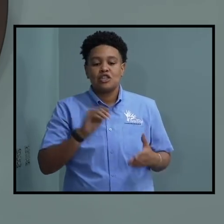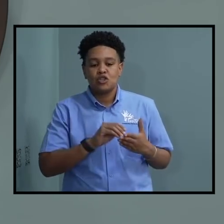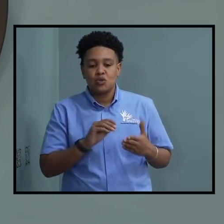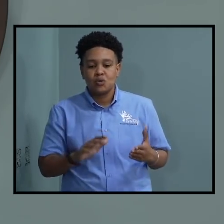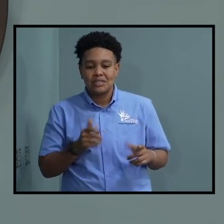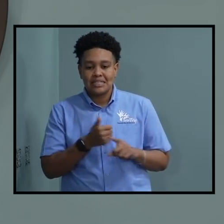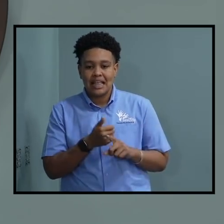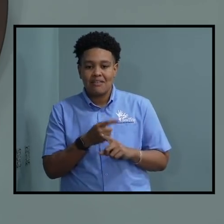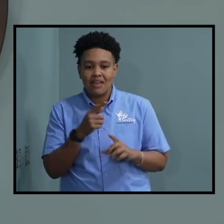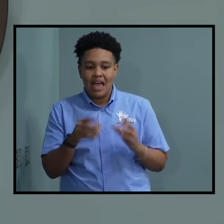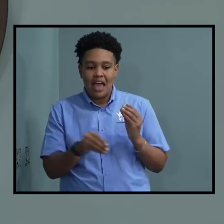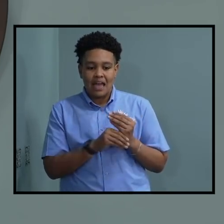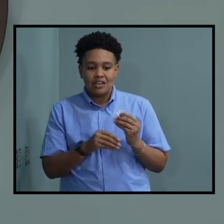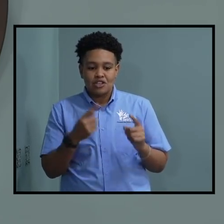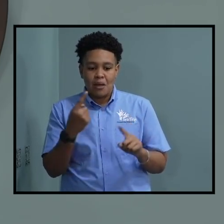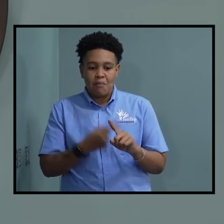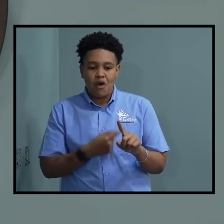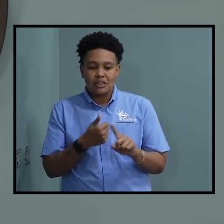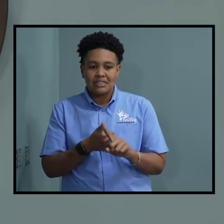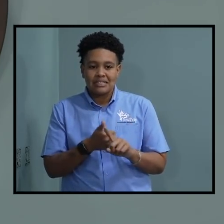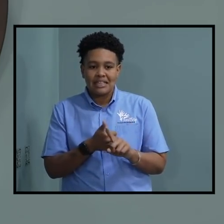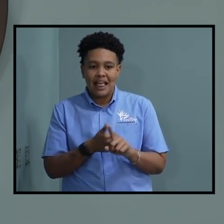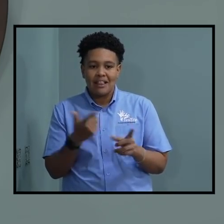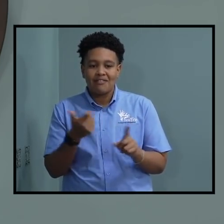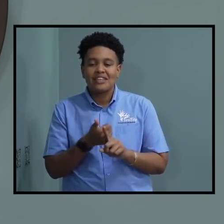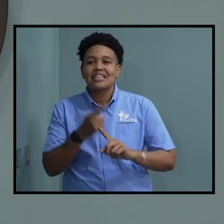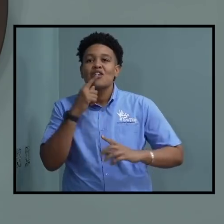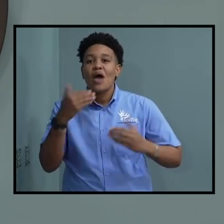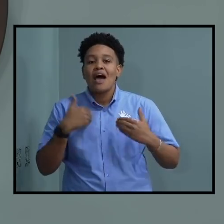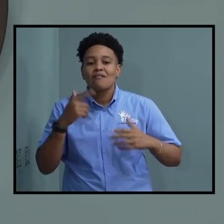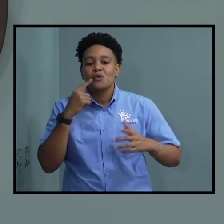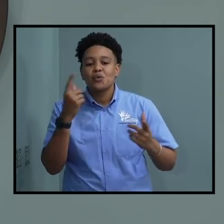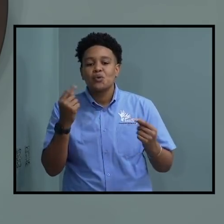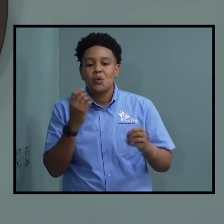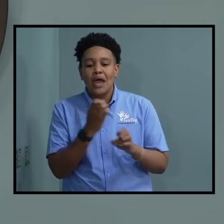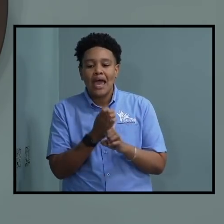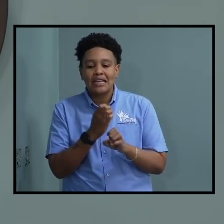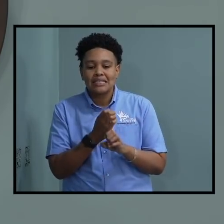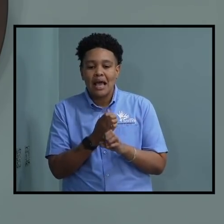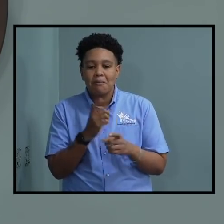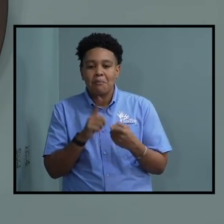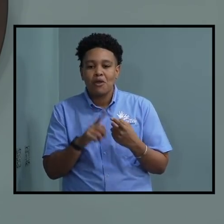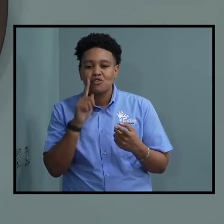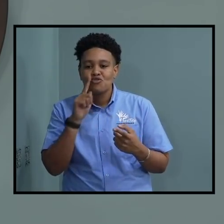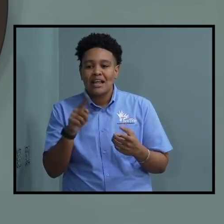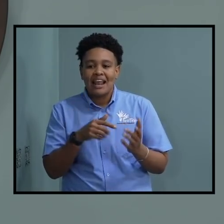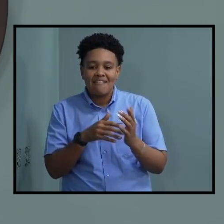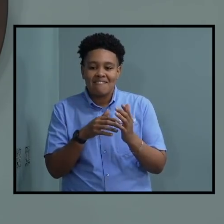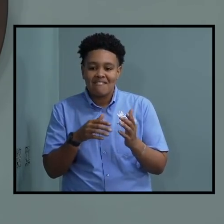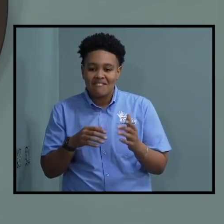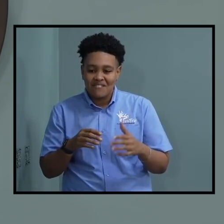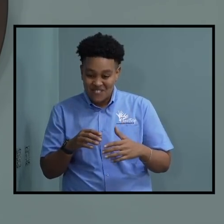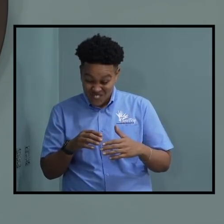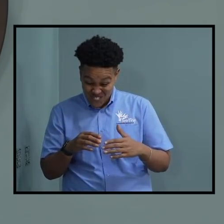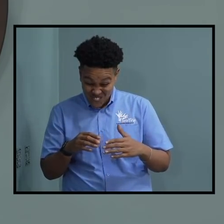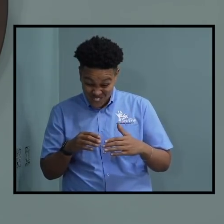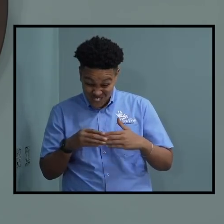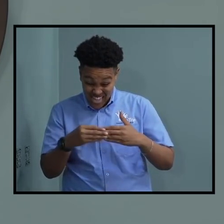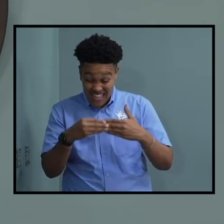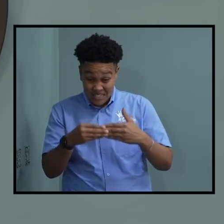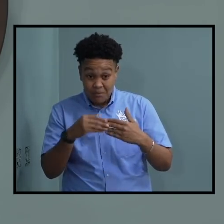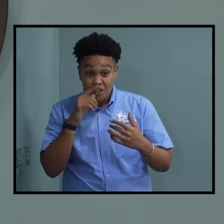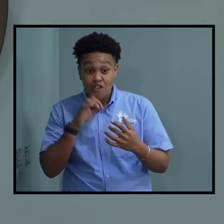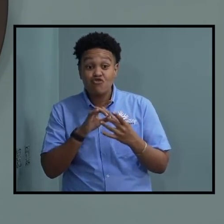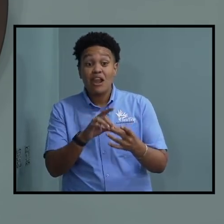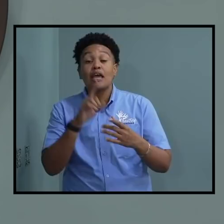the additional month that you have to sit the exam and the flexibility regarding the